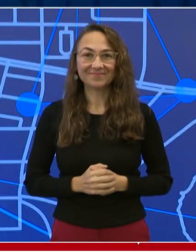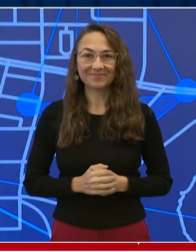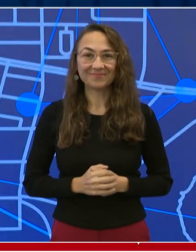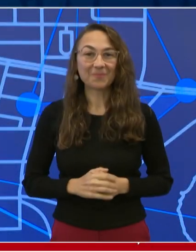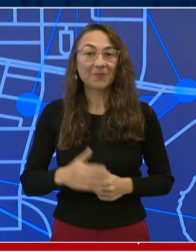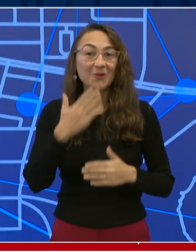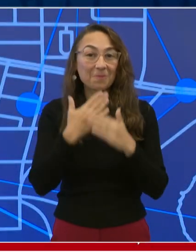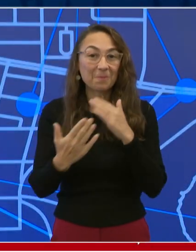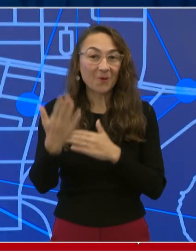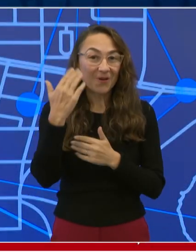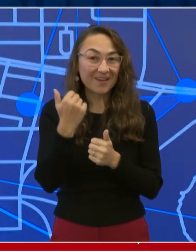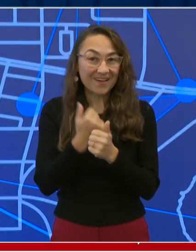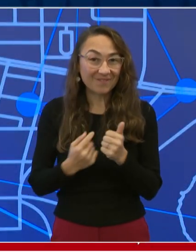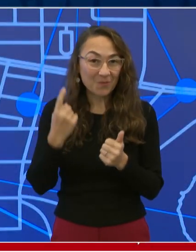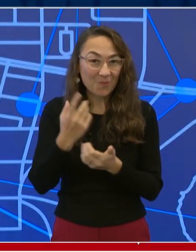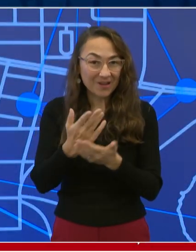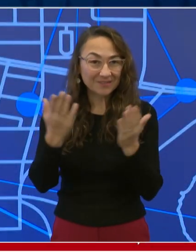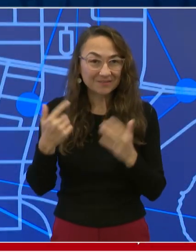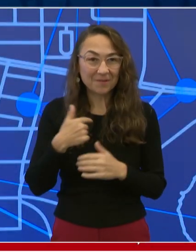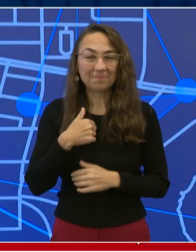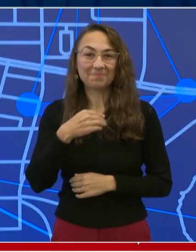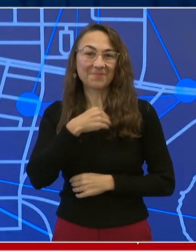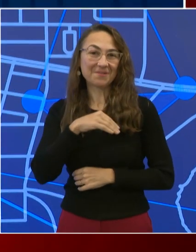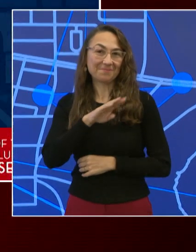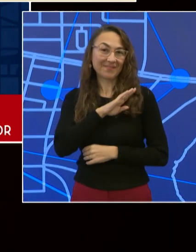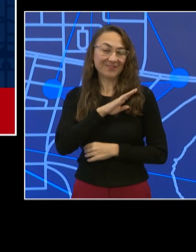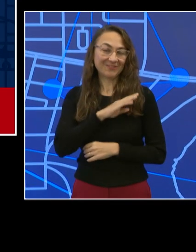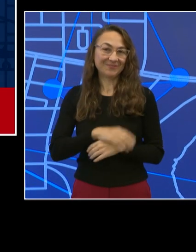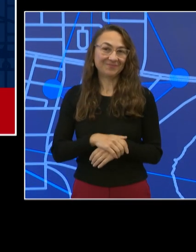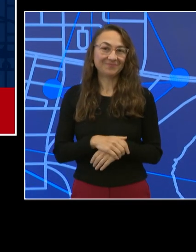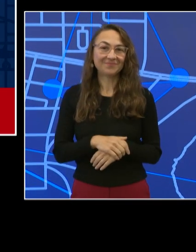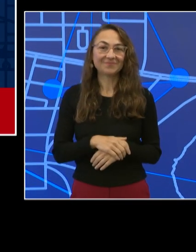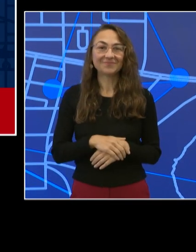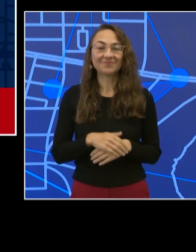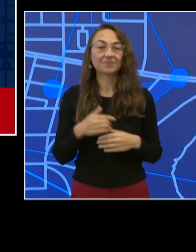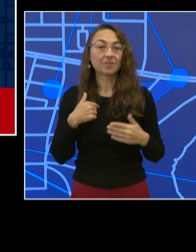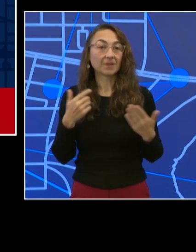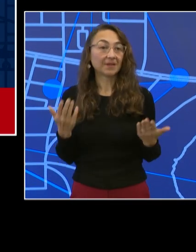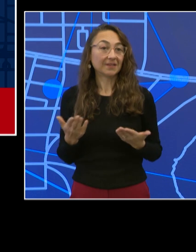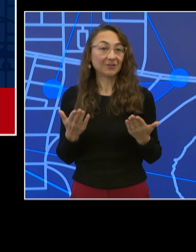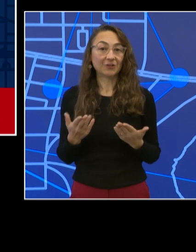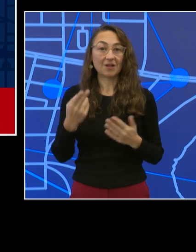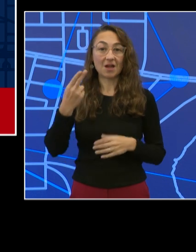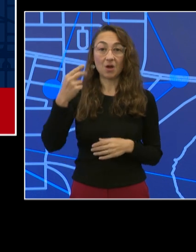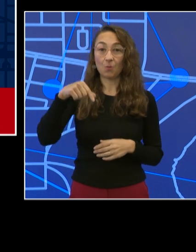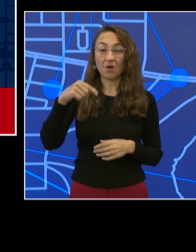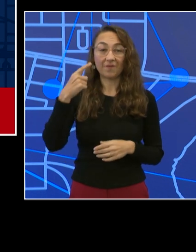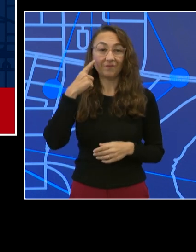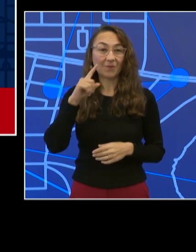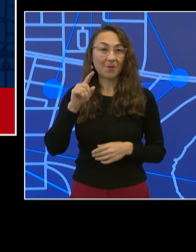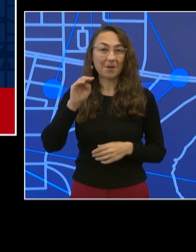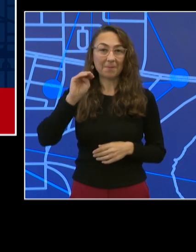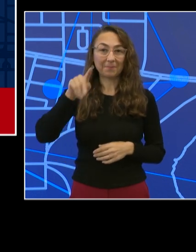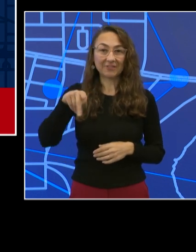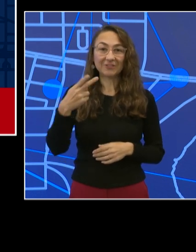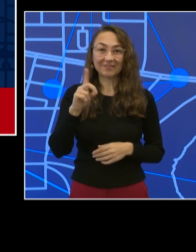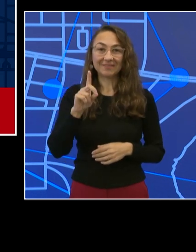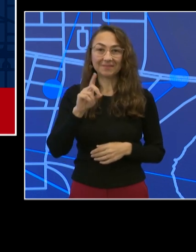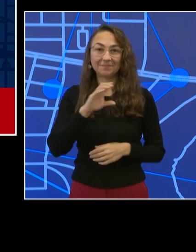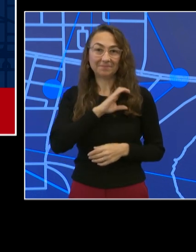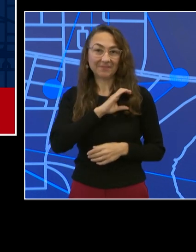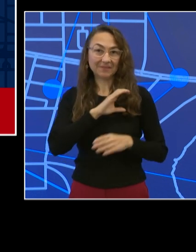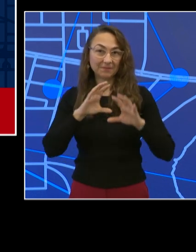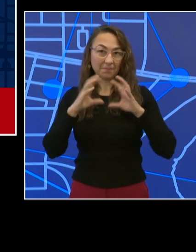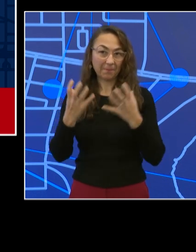Good morning, everybody. I'm Muriel Bowser. We are located in the headquarters of the Metropolitan Police Department. I'm